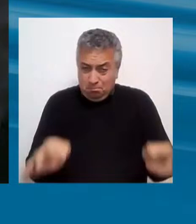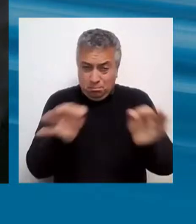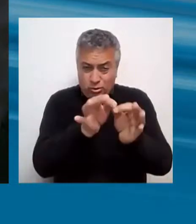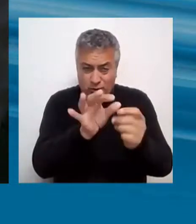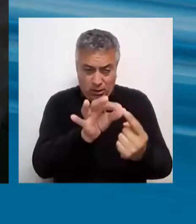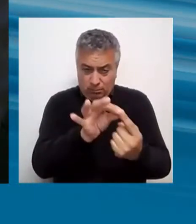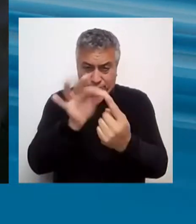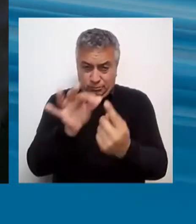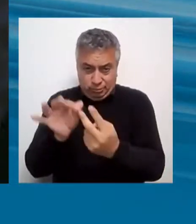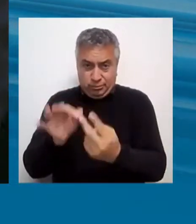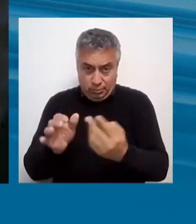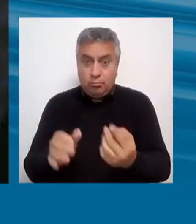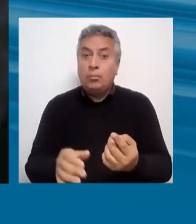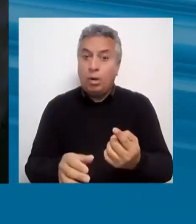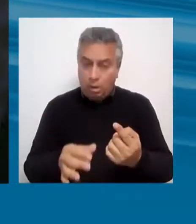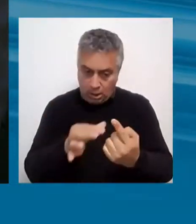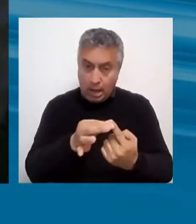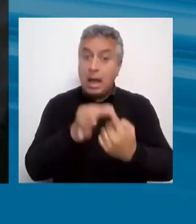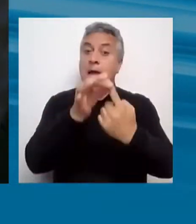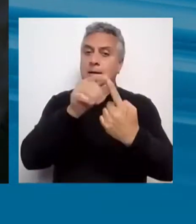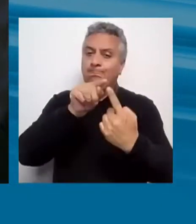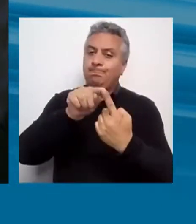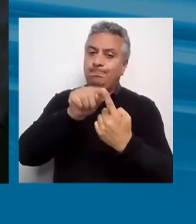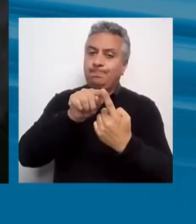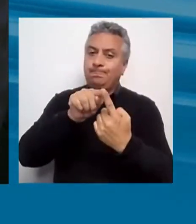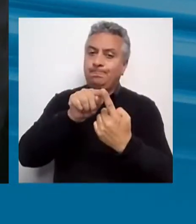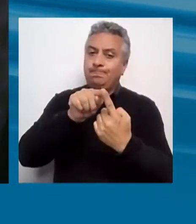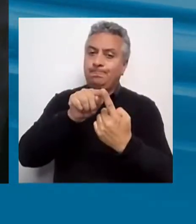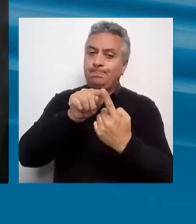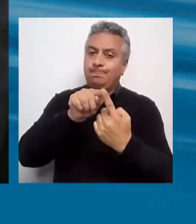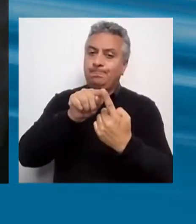topics: the relevance of education,